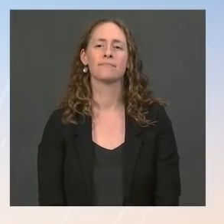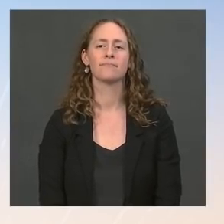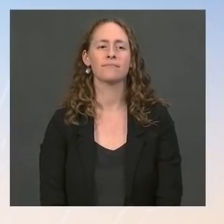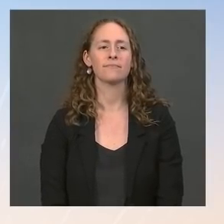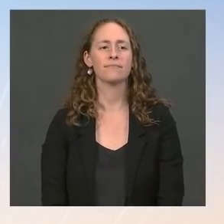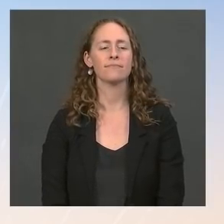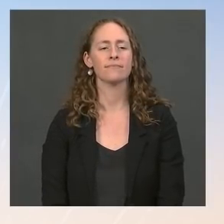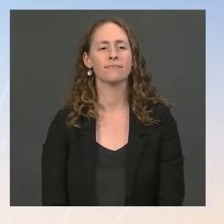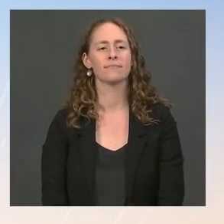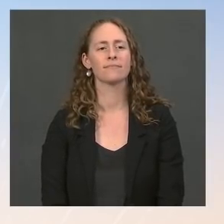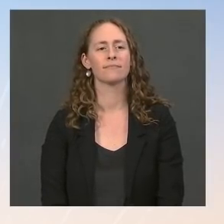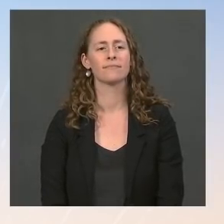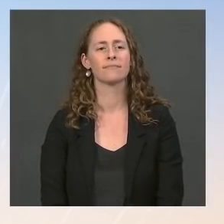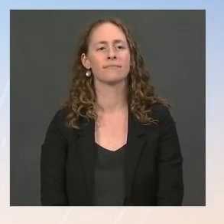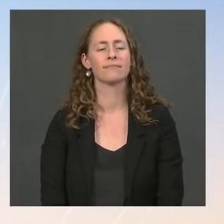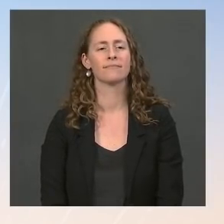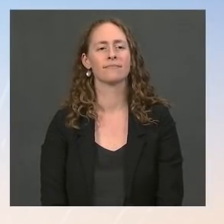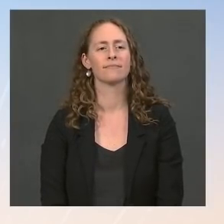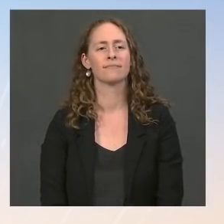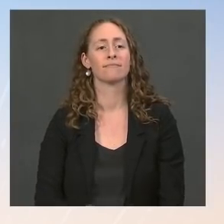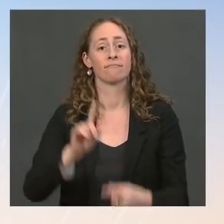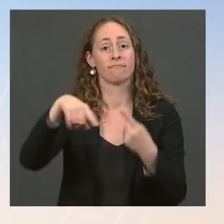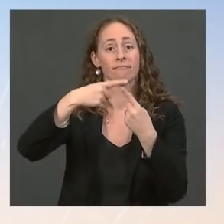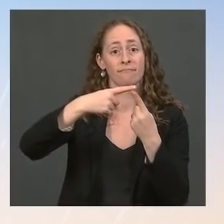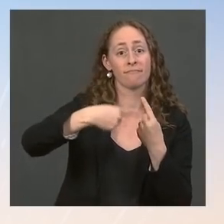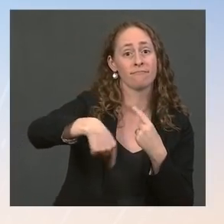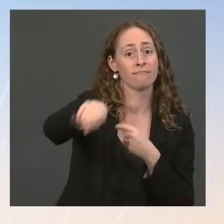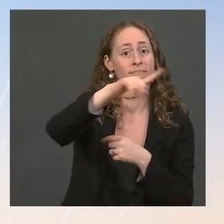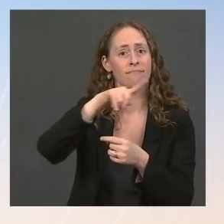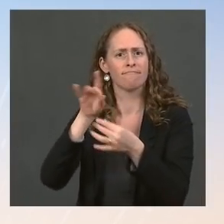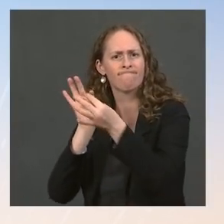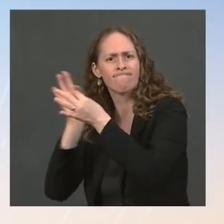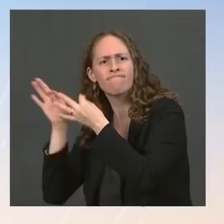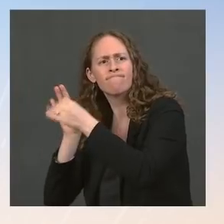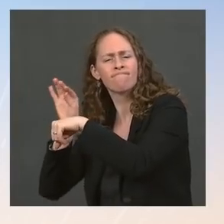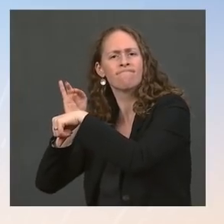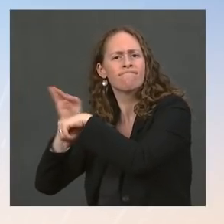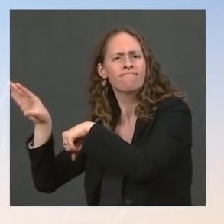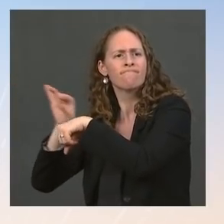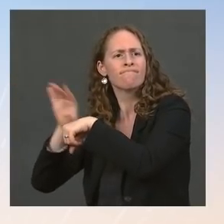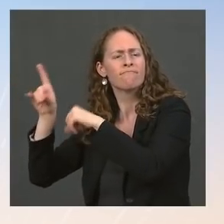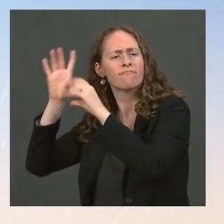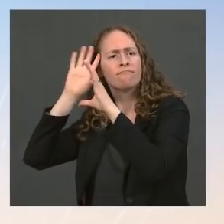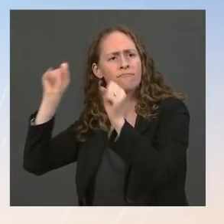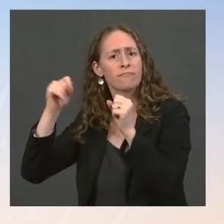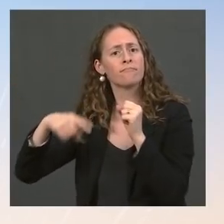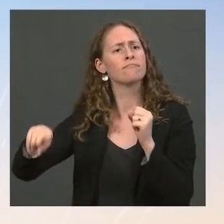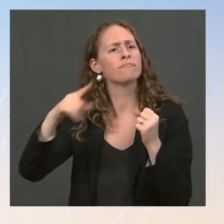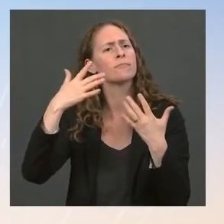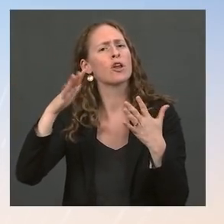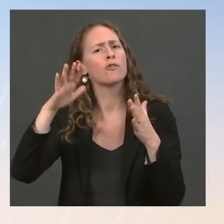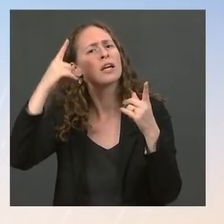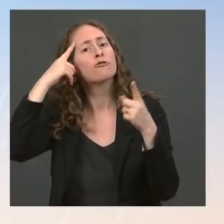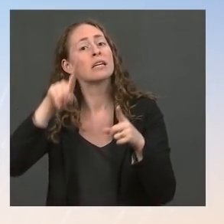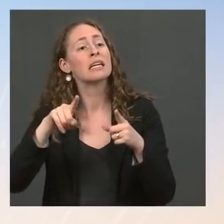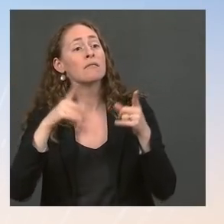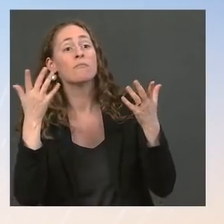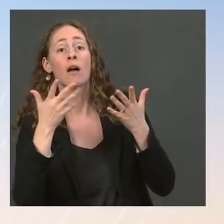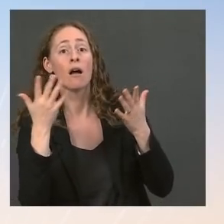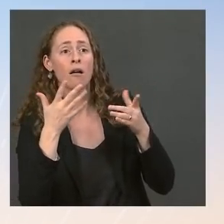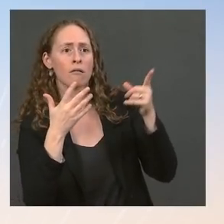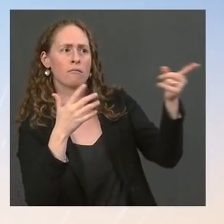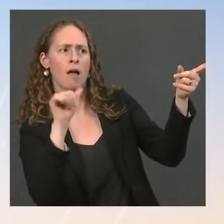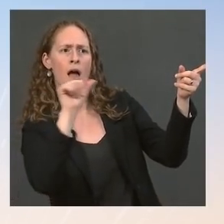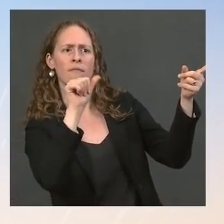these recommendations, were made at a time when the collective assumption was that the Afghan security forces would effectively hold off the